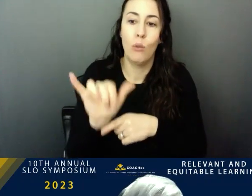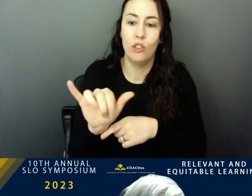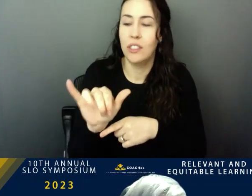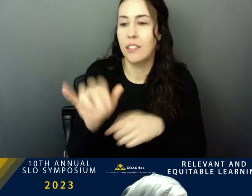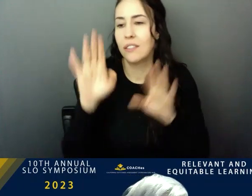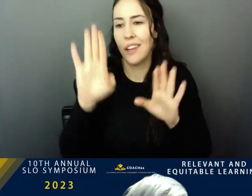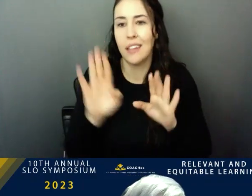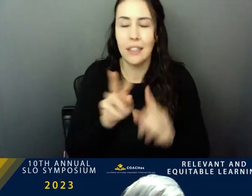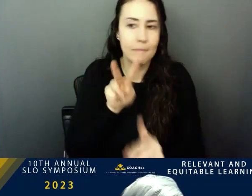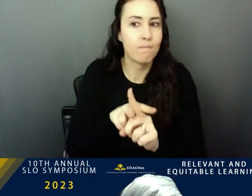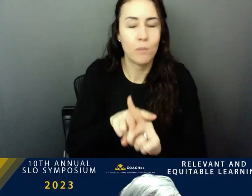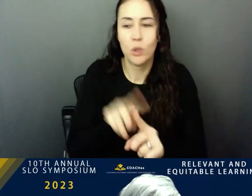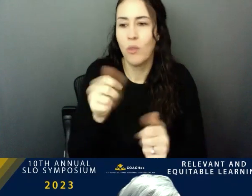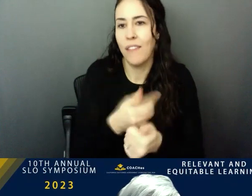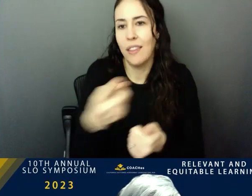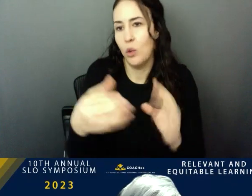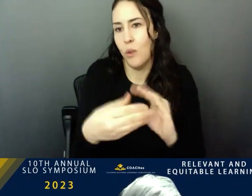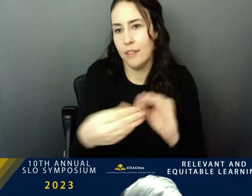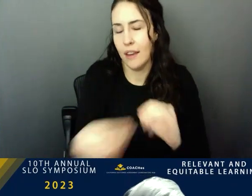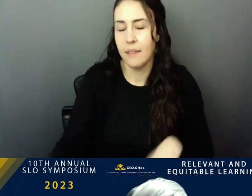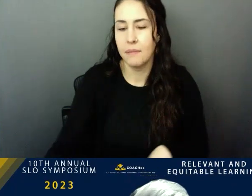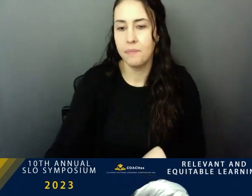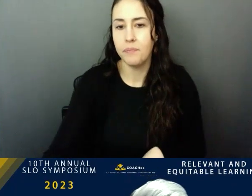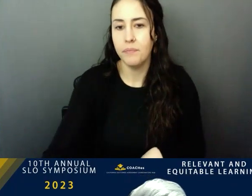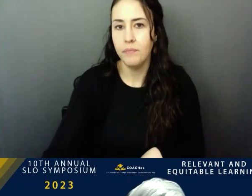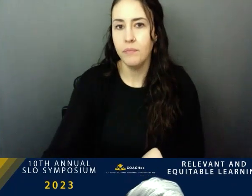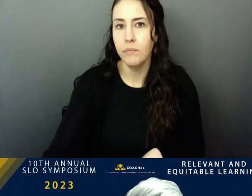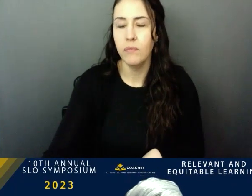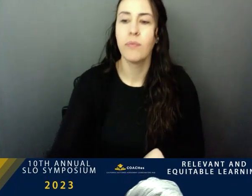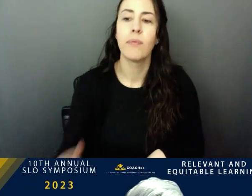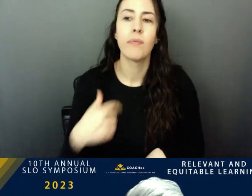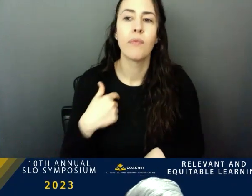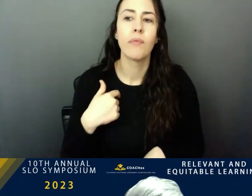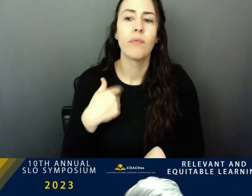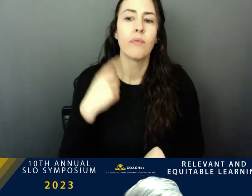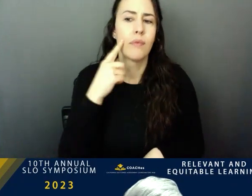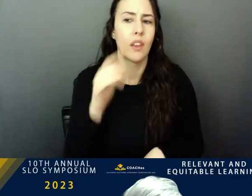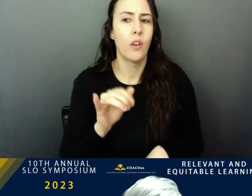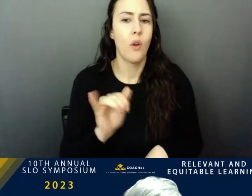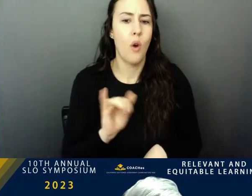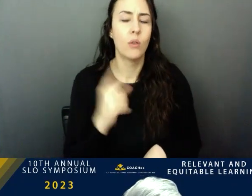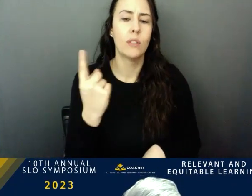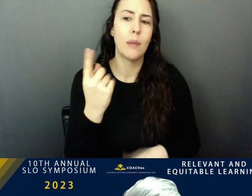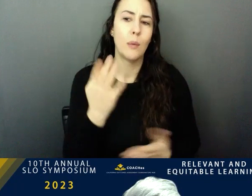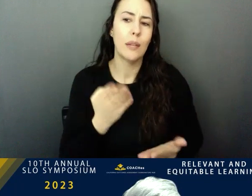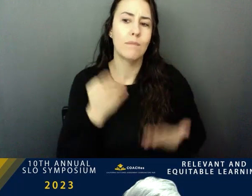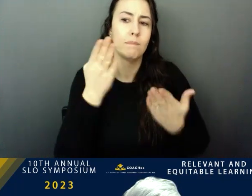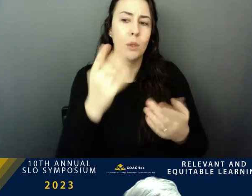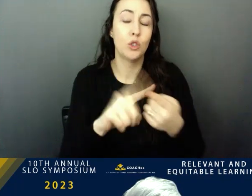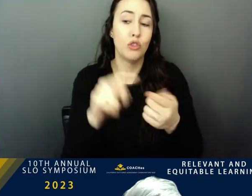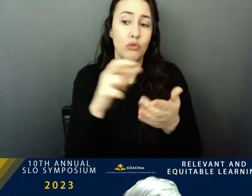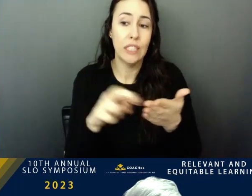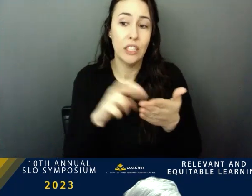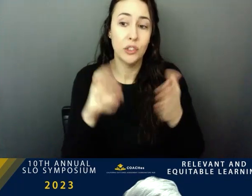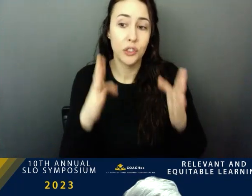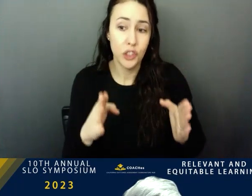saying. I think to build on kind of that thought is something we presented to researchers is really considering, as many